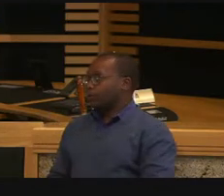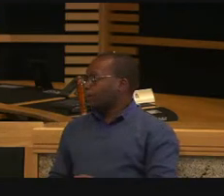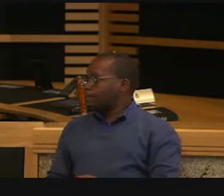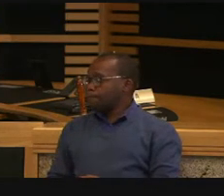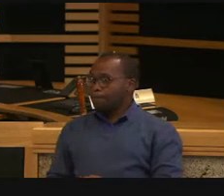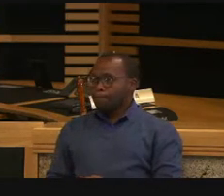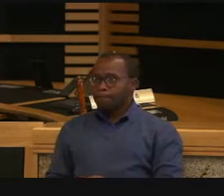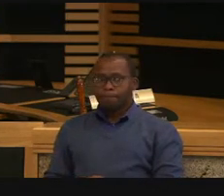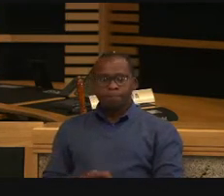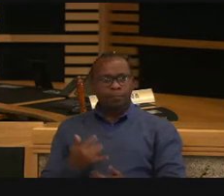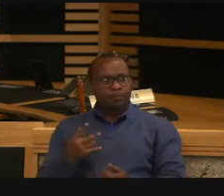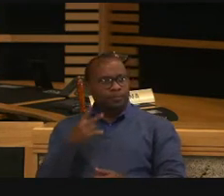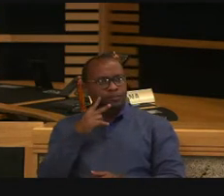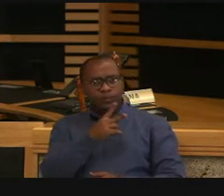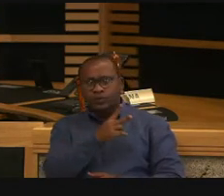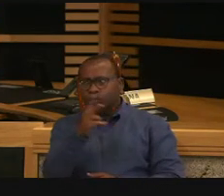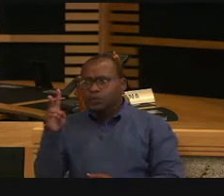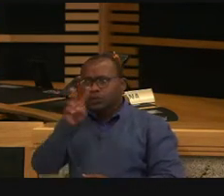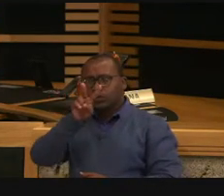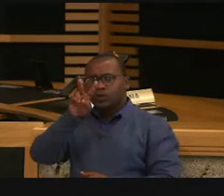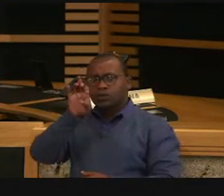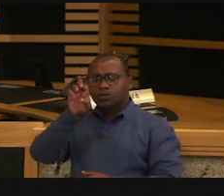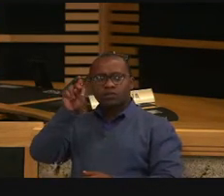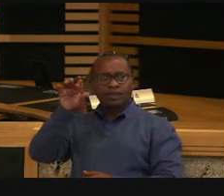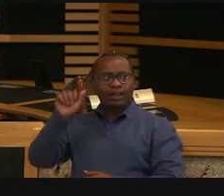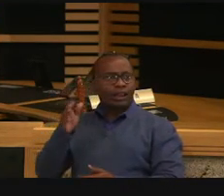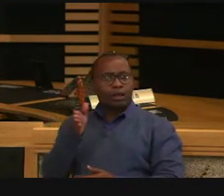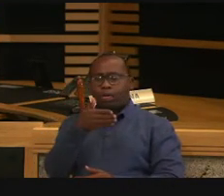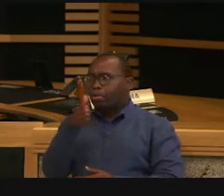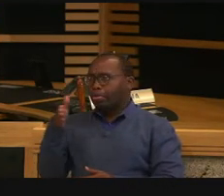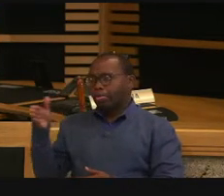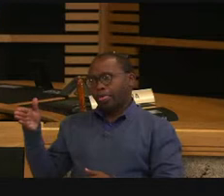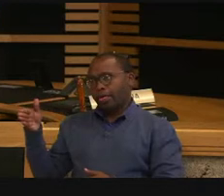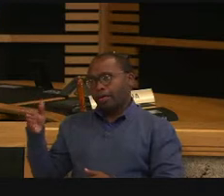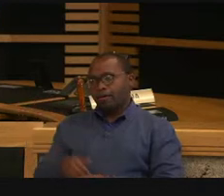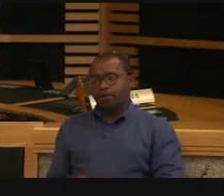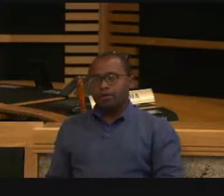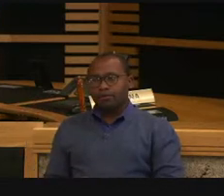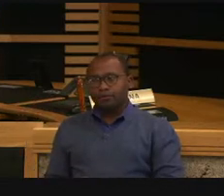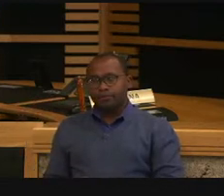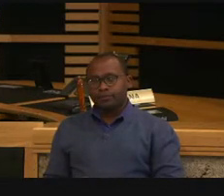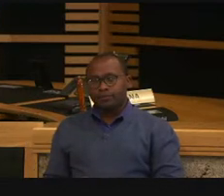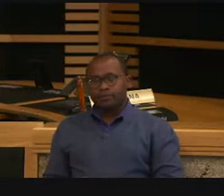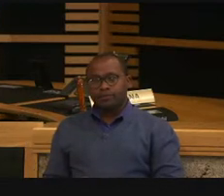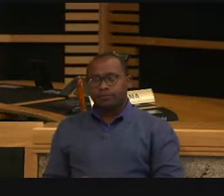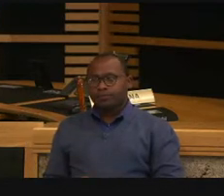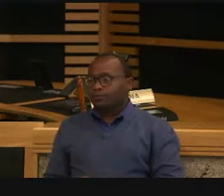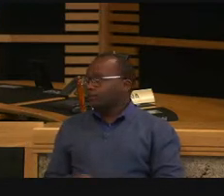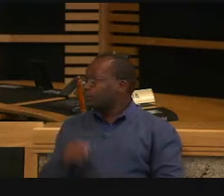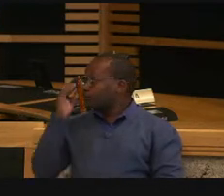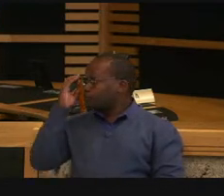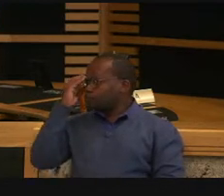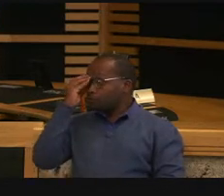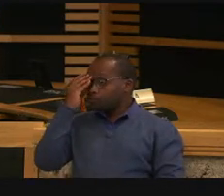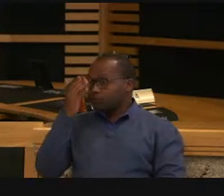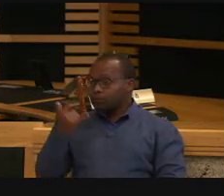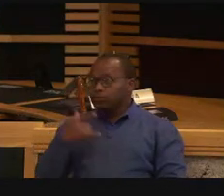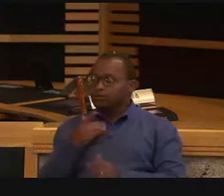see Honorable Werner here. I will now request you, Acting